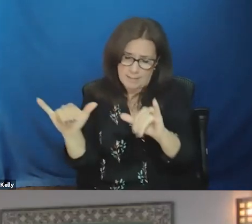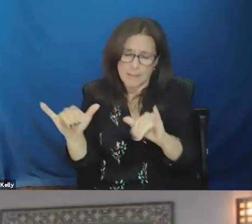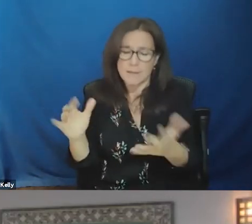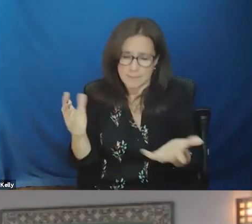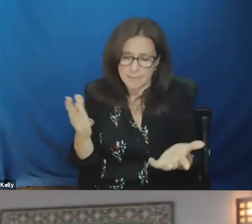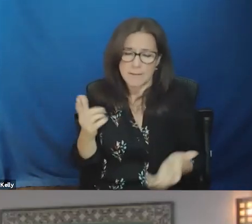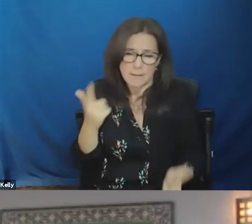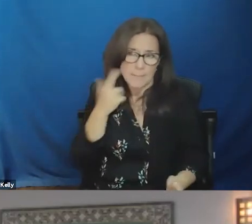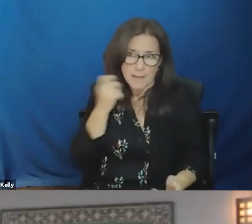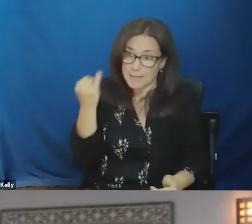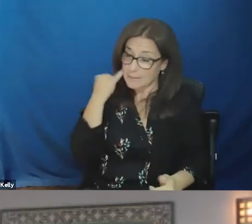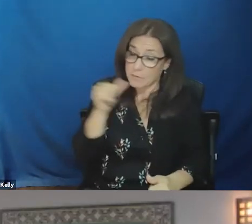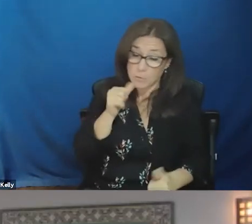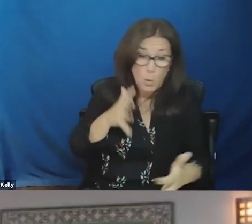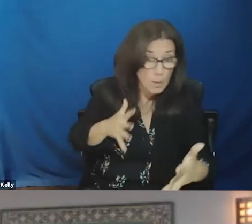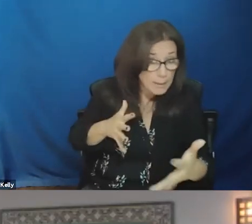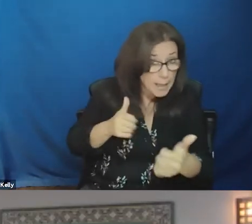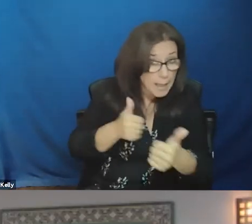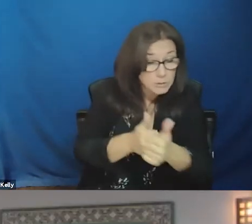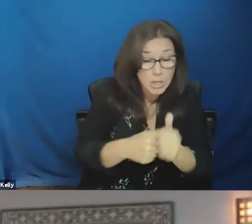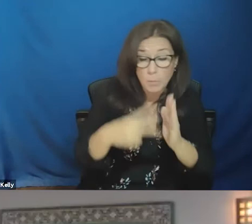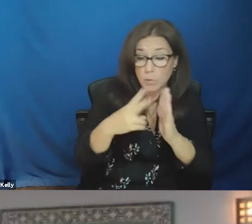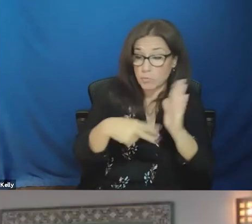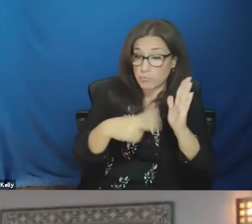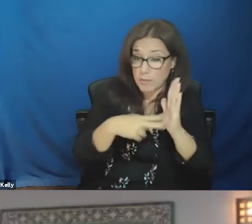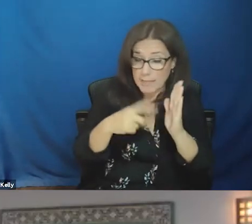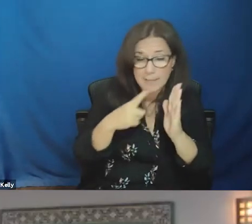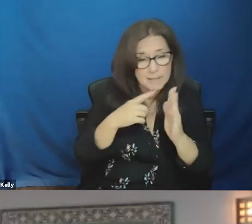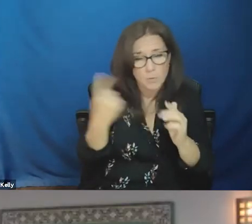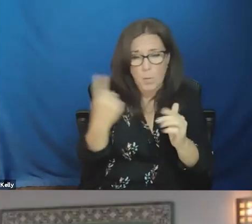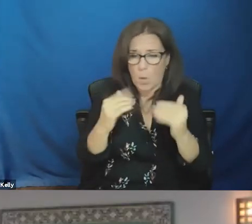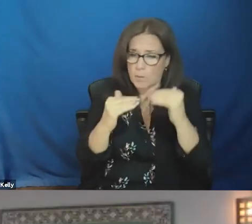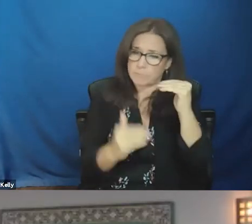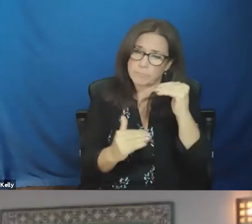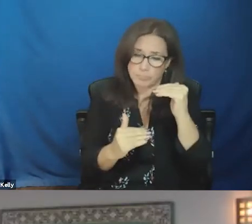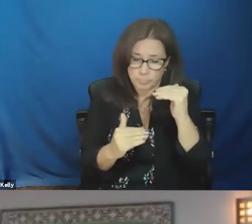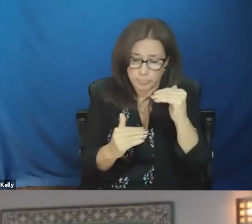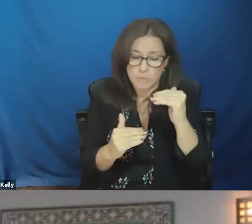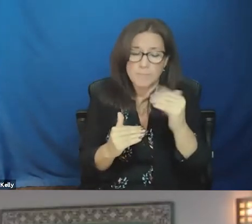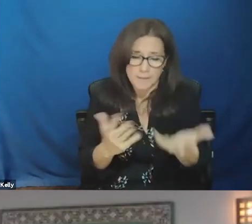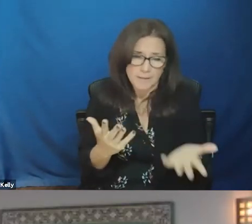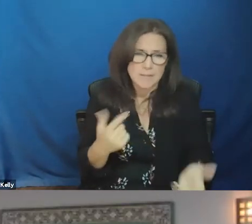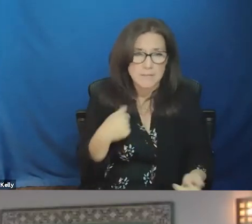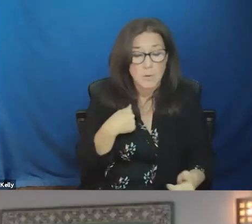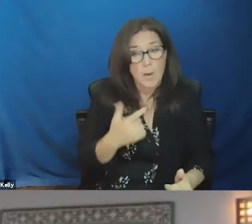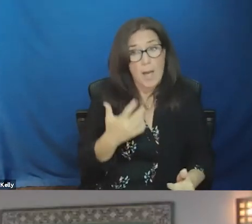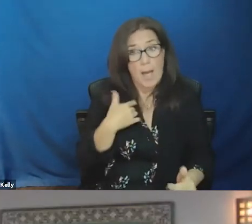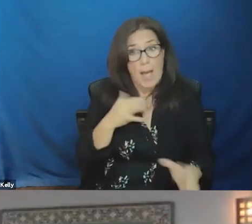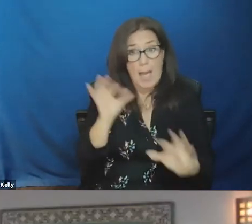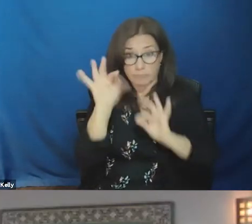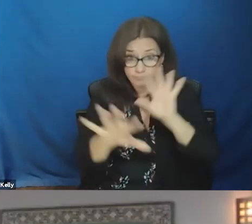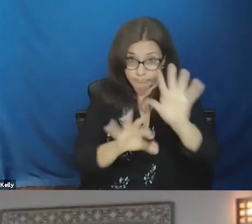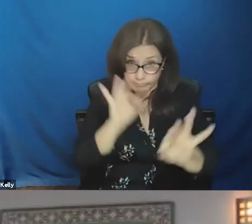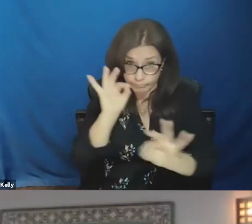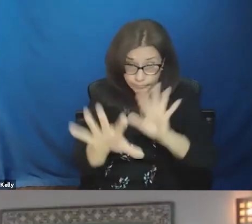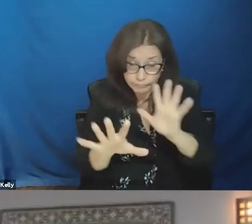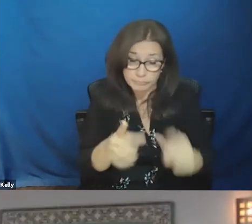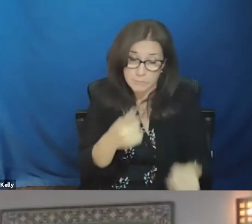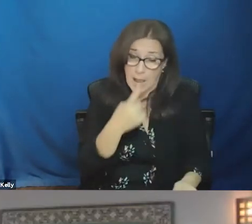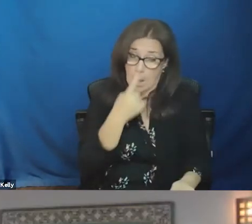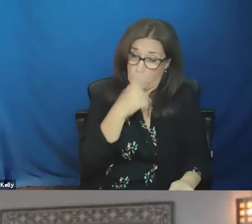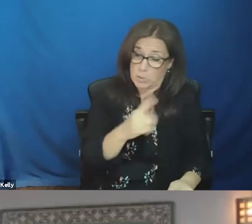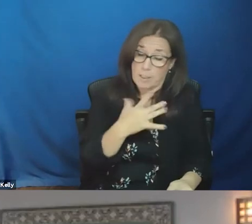you and would like, somebody to just reach back and respond. Appreciate it very much. Thank